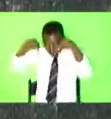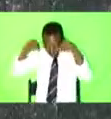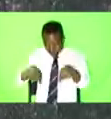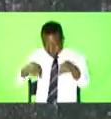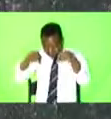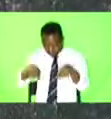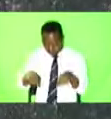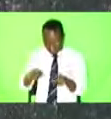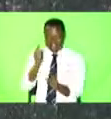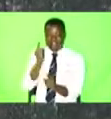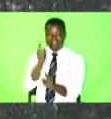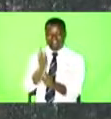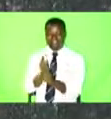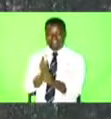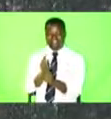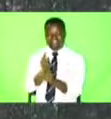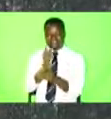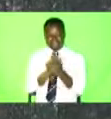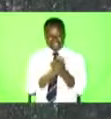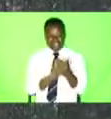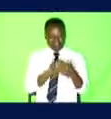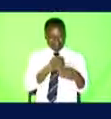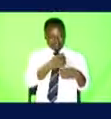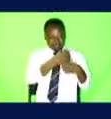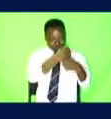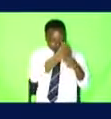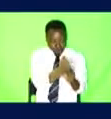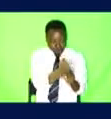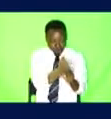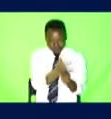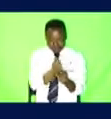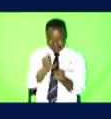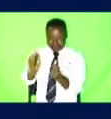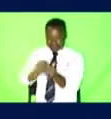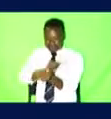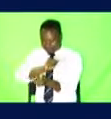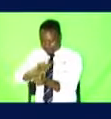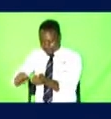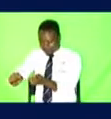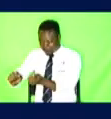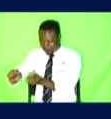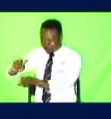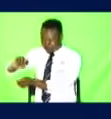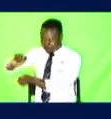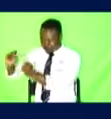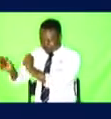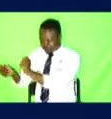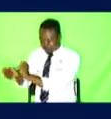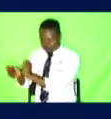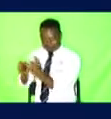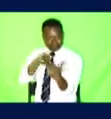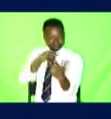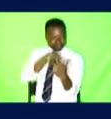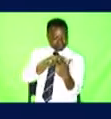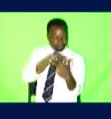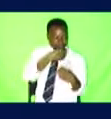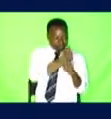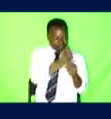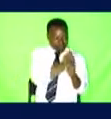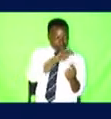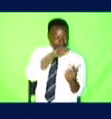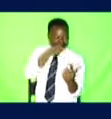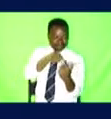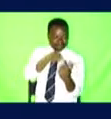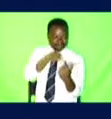I will look at formed, deformed, transformed. So I will teach the gospel. I'm